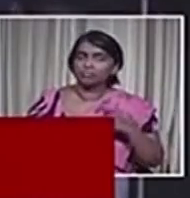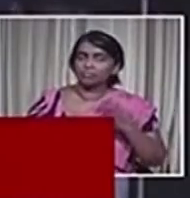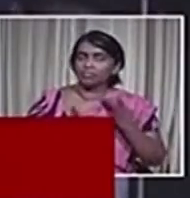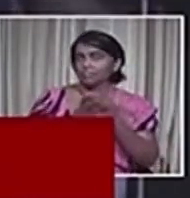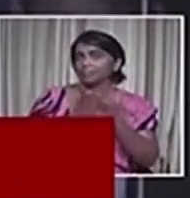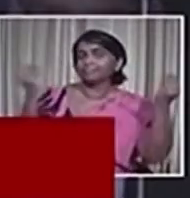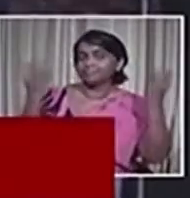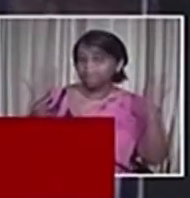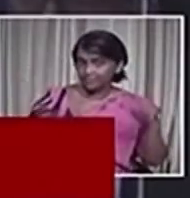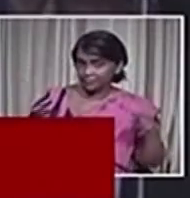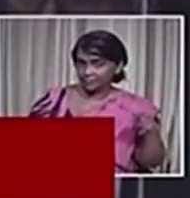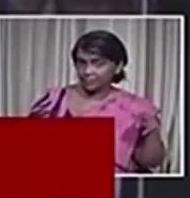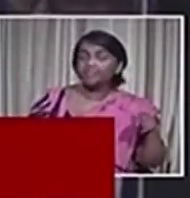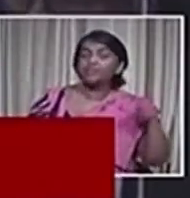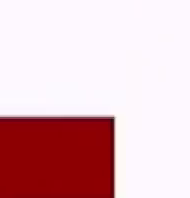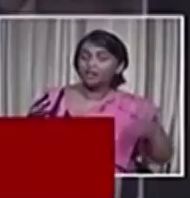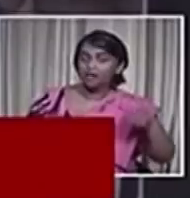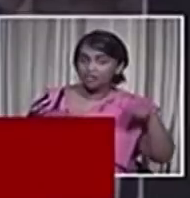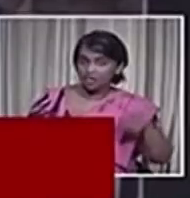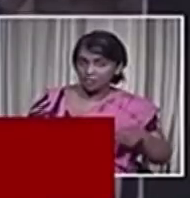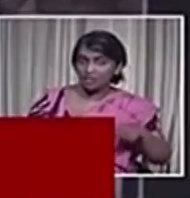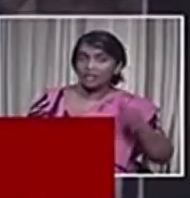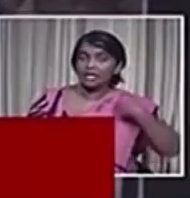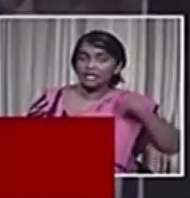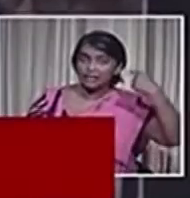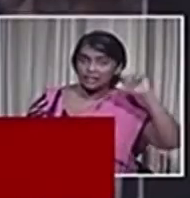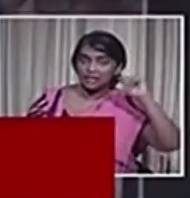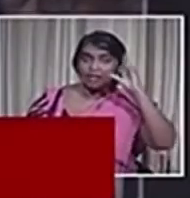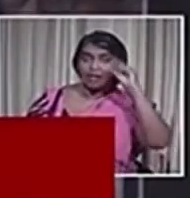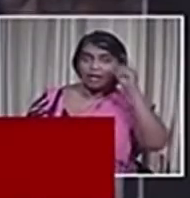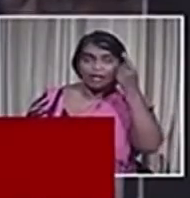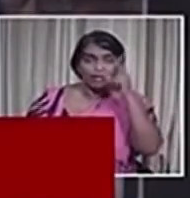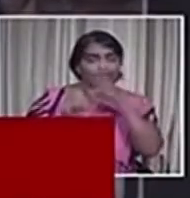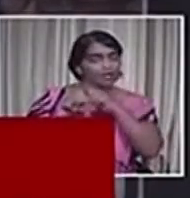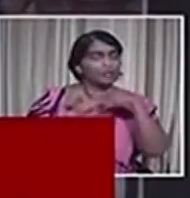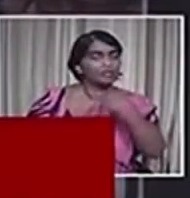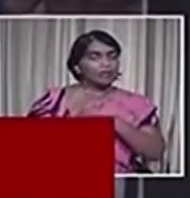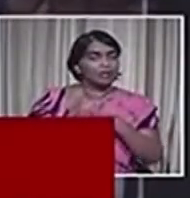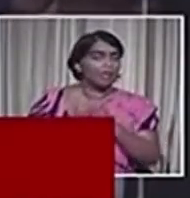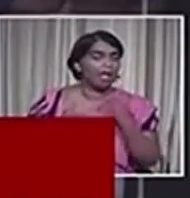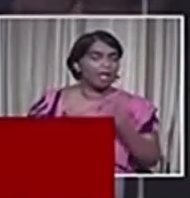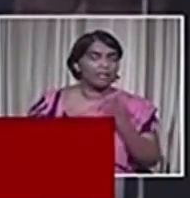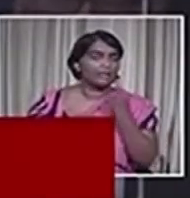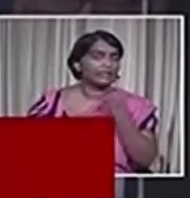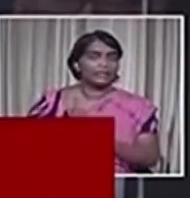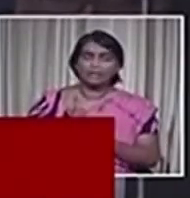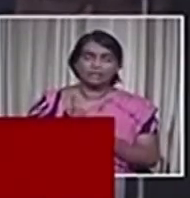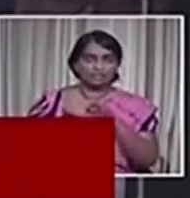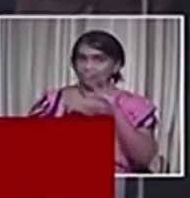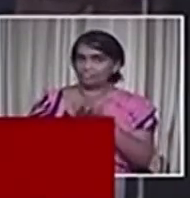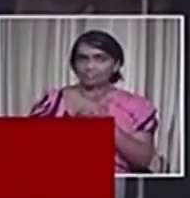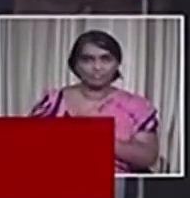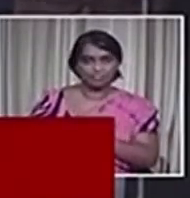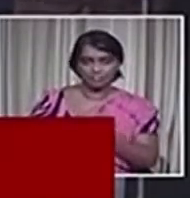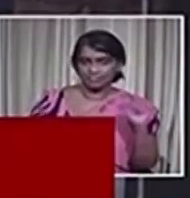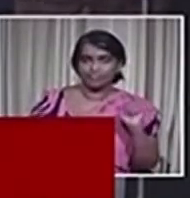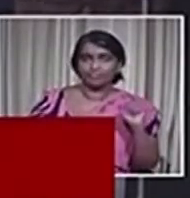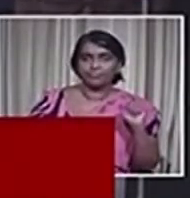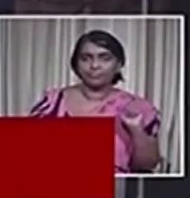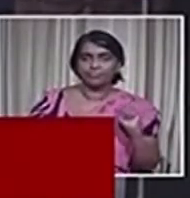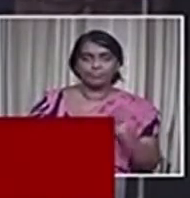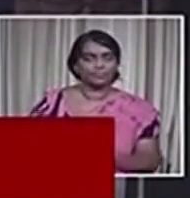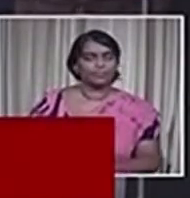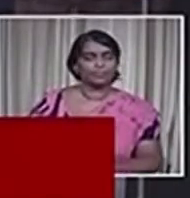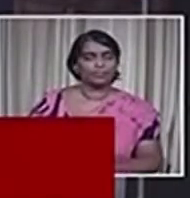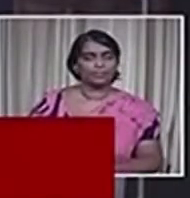any longer from midnight last night. We know the constitutional provision. I agree with you that the emergency has been